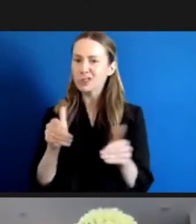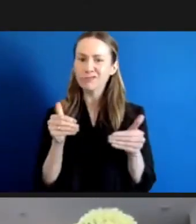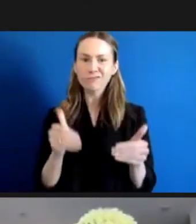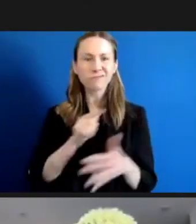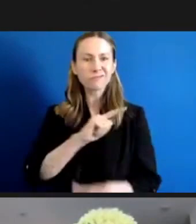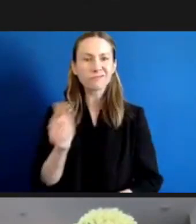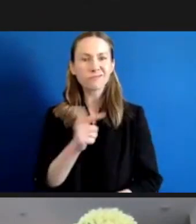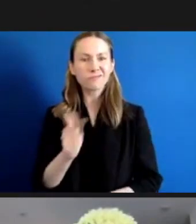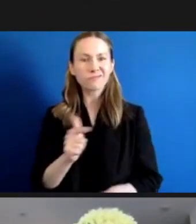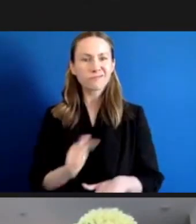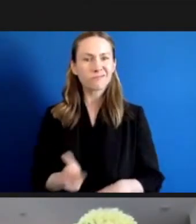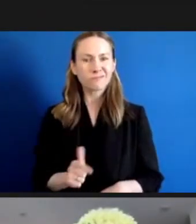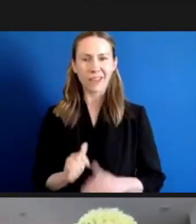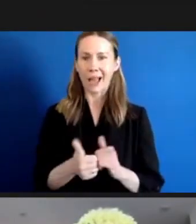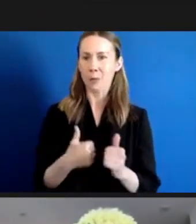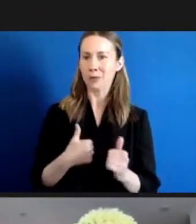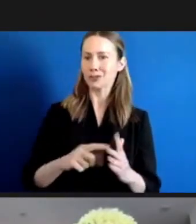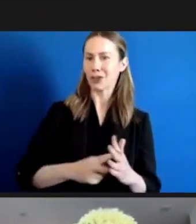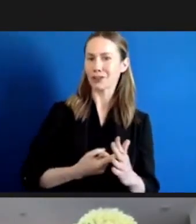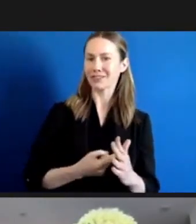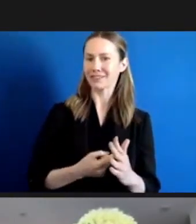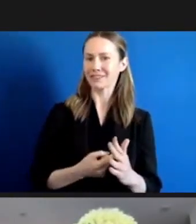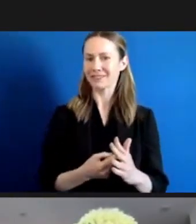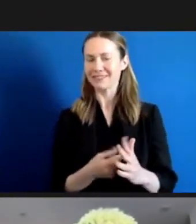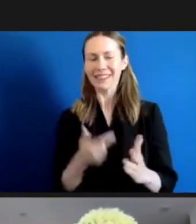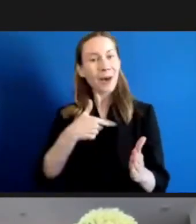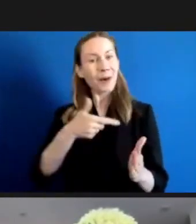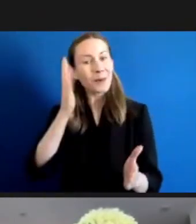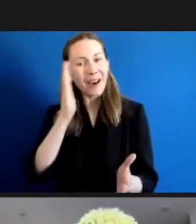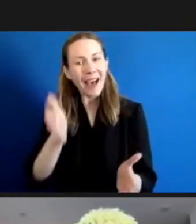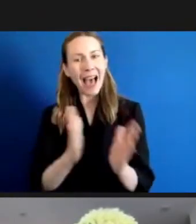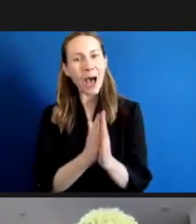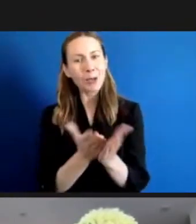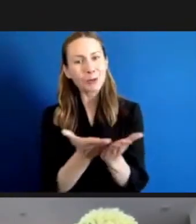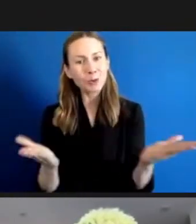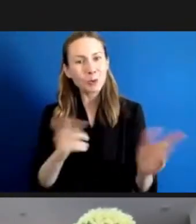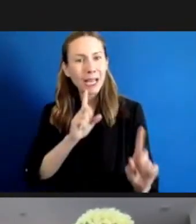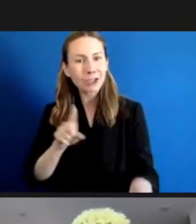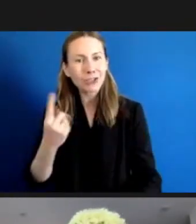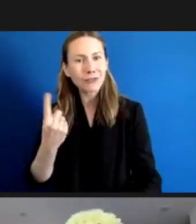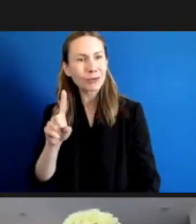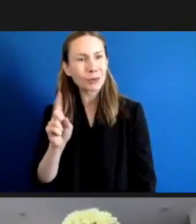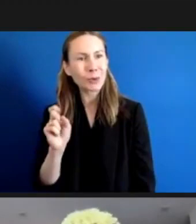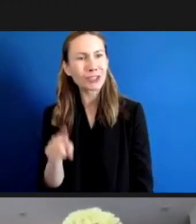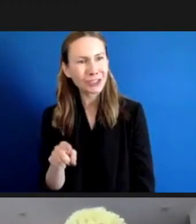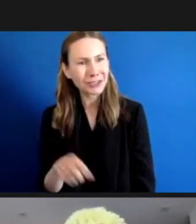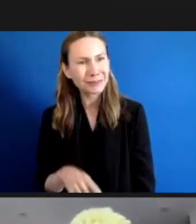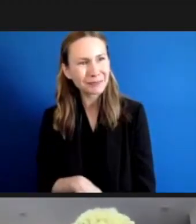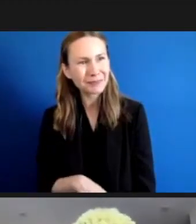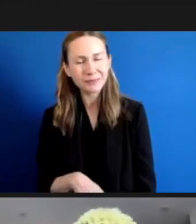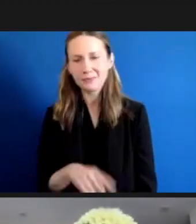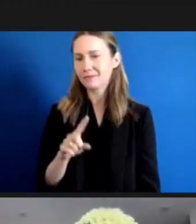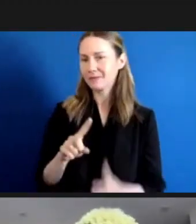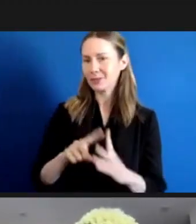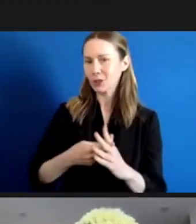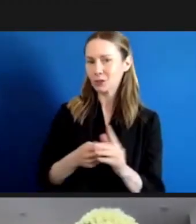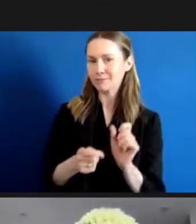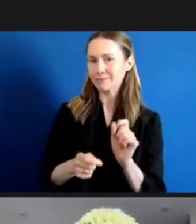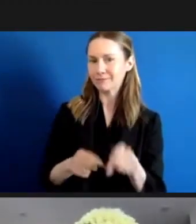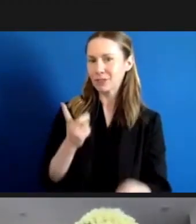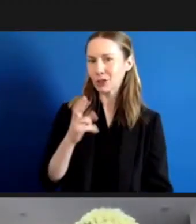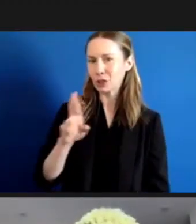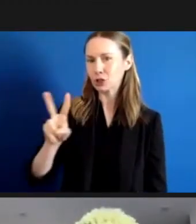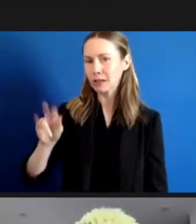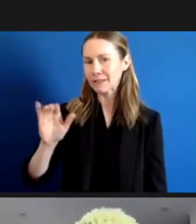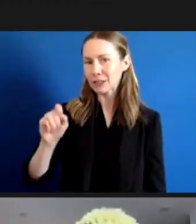that the session started. We'll start with, I'll ask all of you to answer this first question, starting with Dr. Victor.